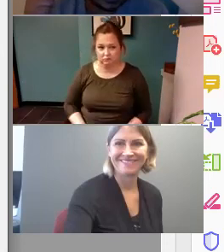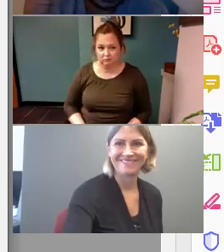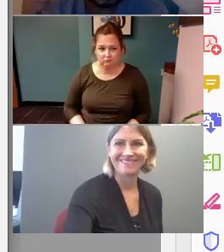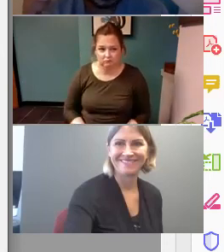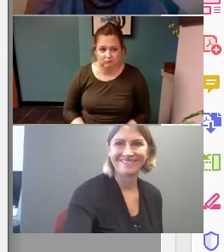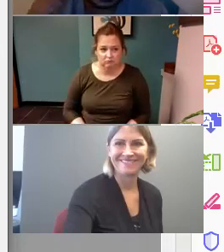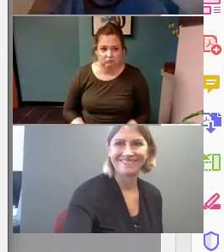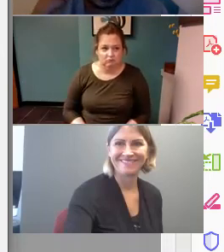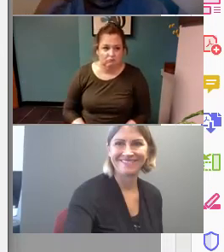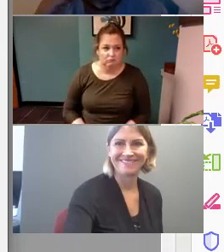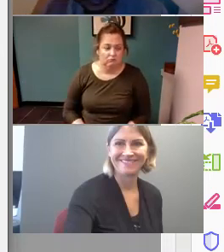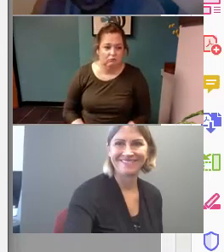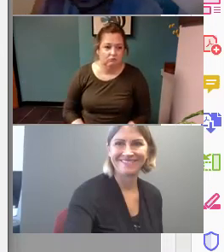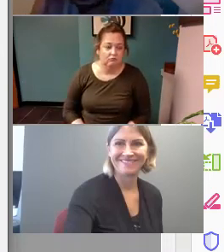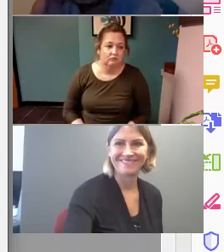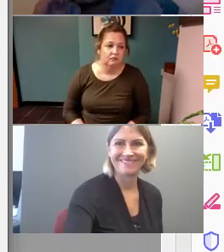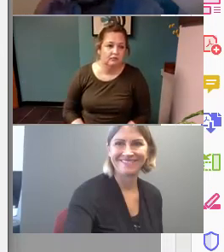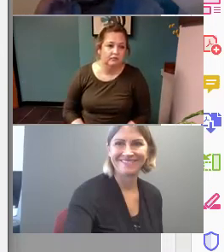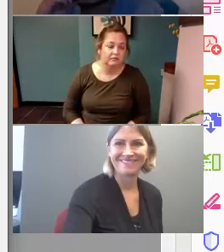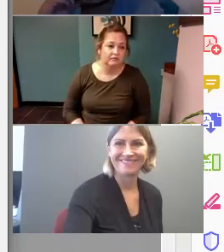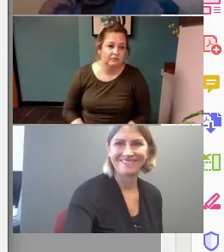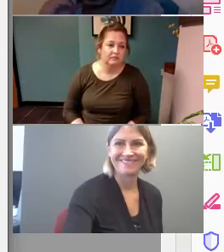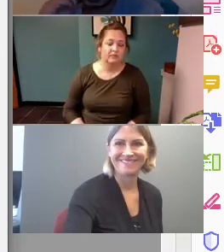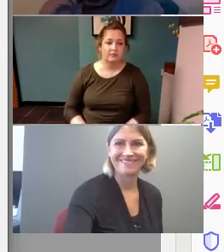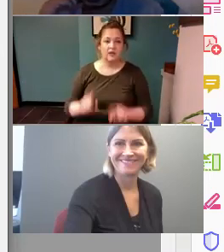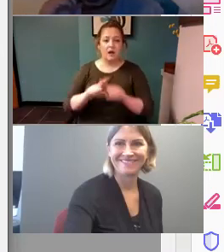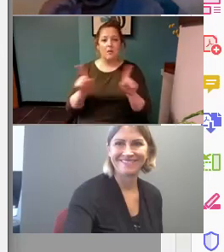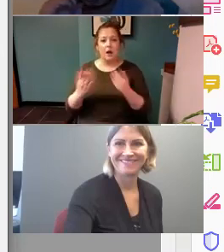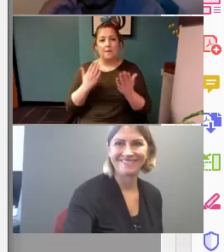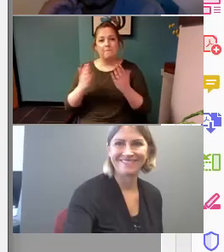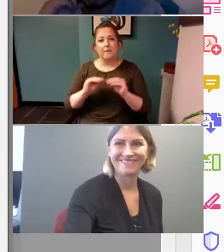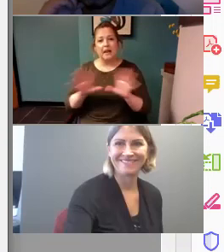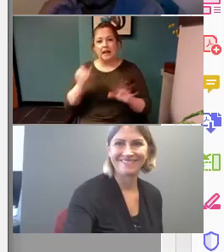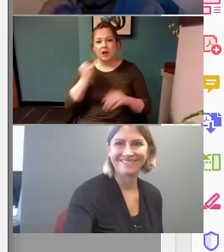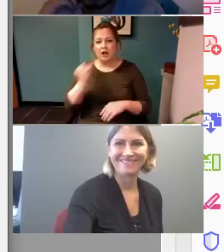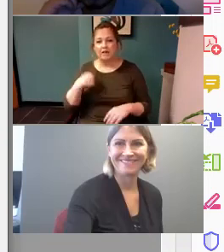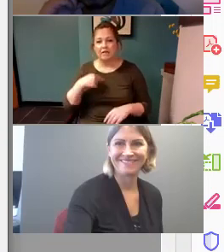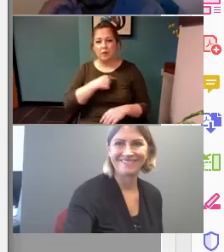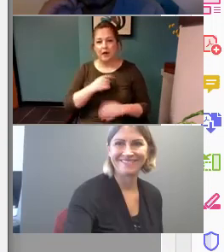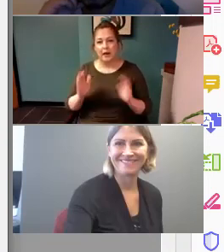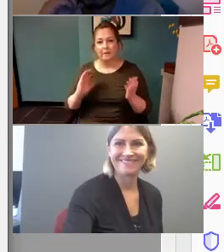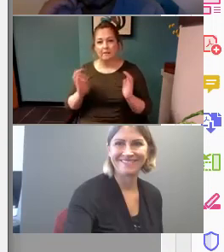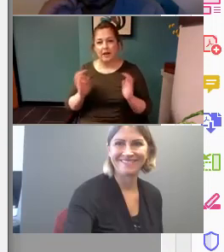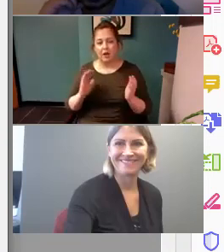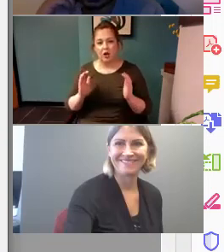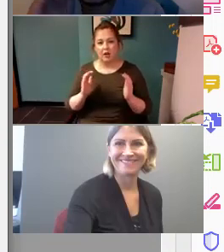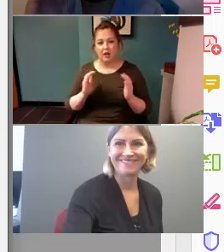Yes. What I was saying was it might be clearer if we went over if we compared the